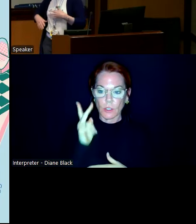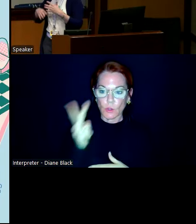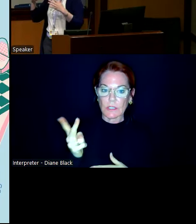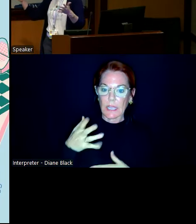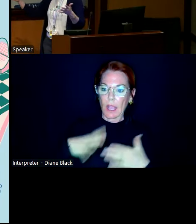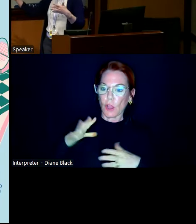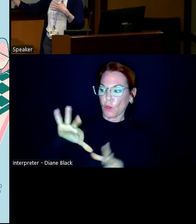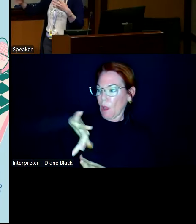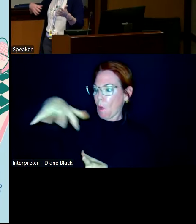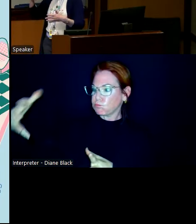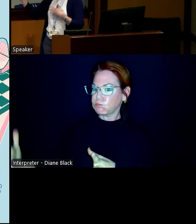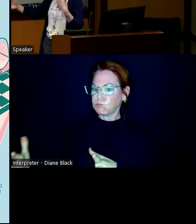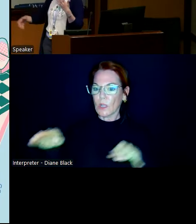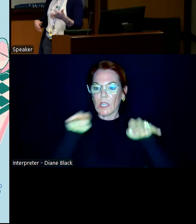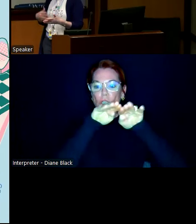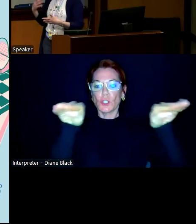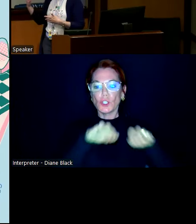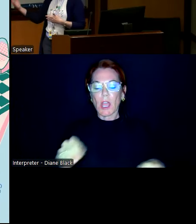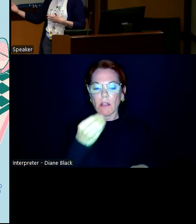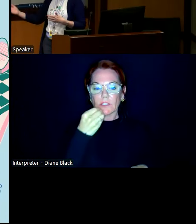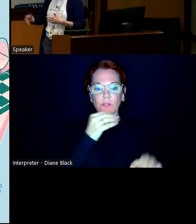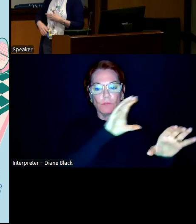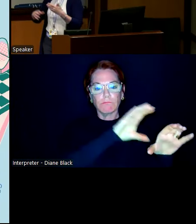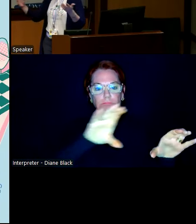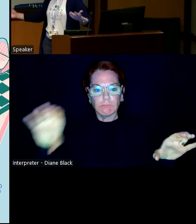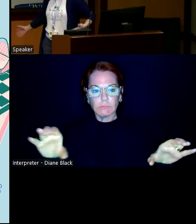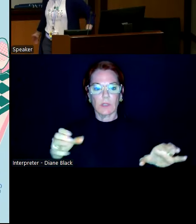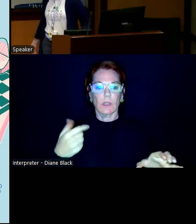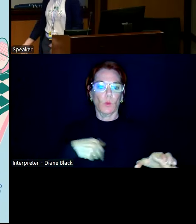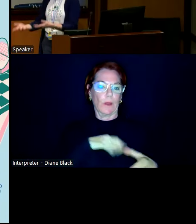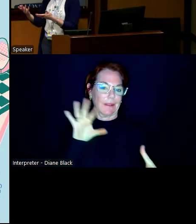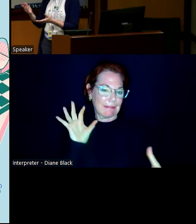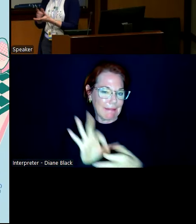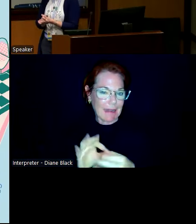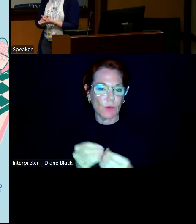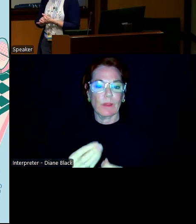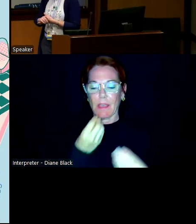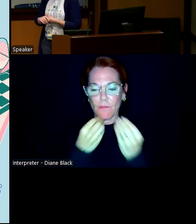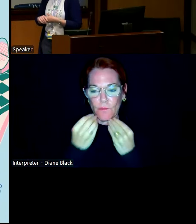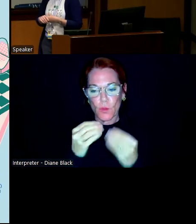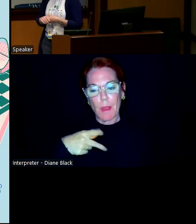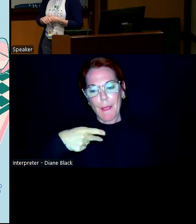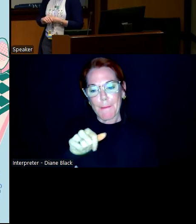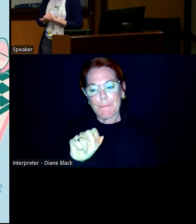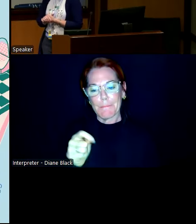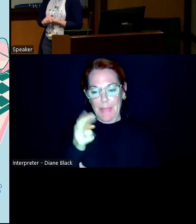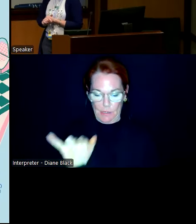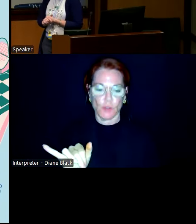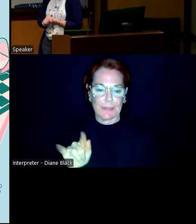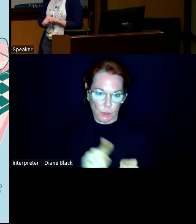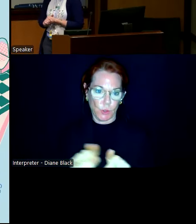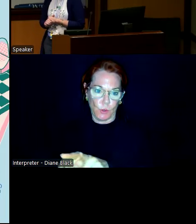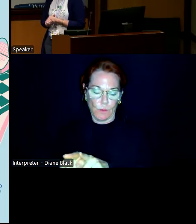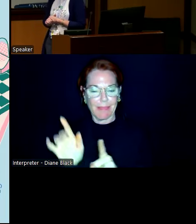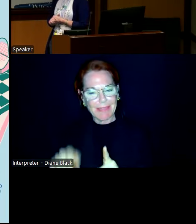of food. And then our office also is connected to the UR food pantry, so we can send you away with groceries. It's